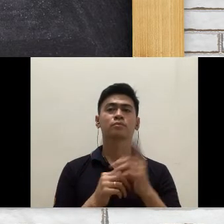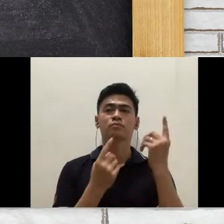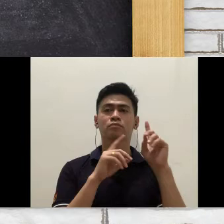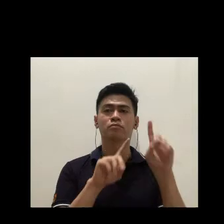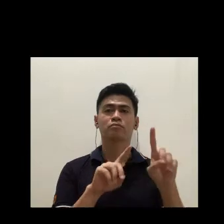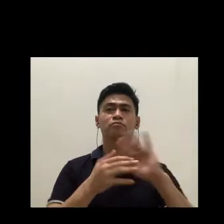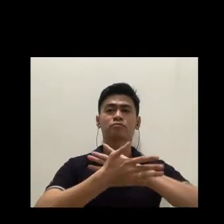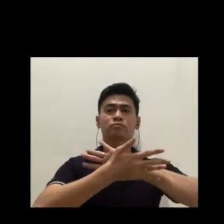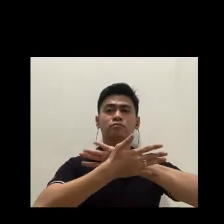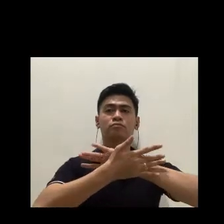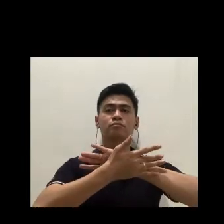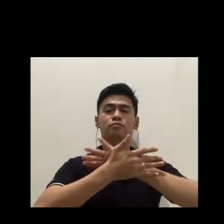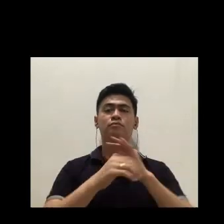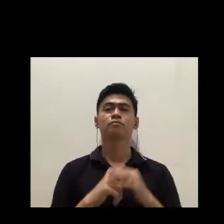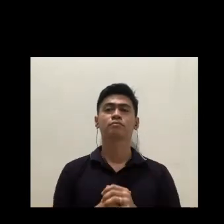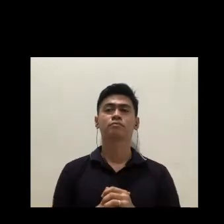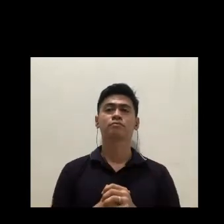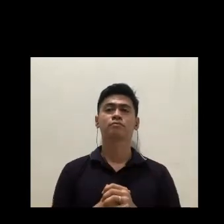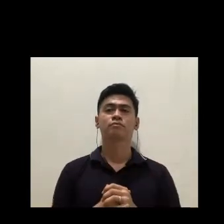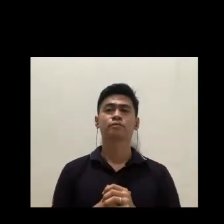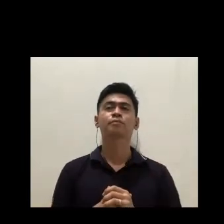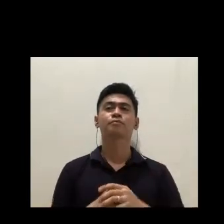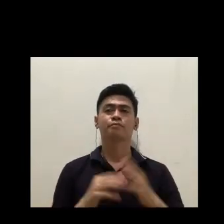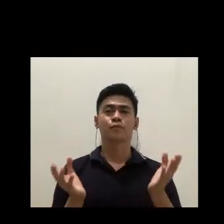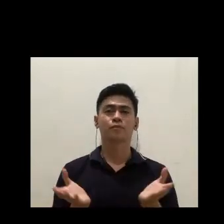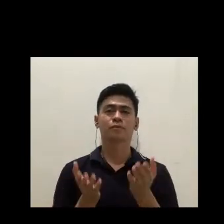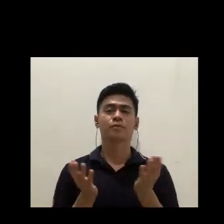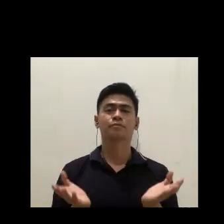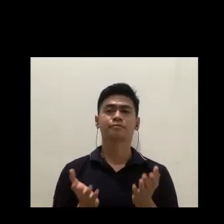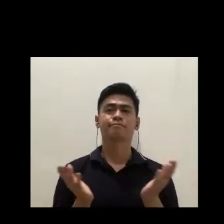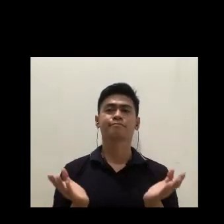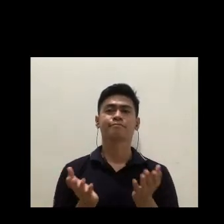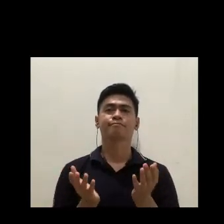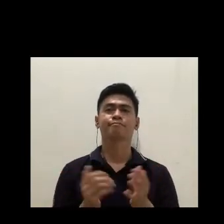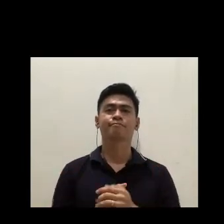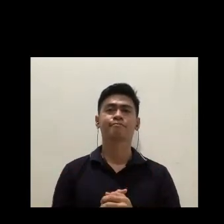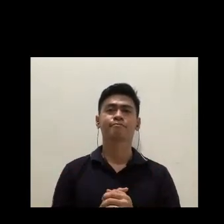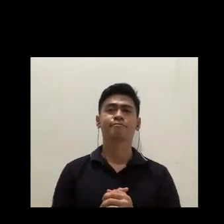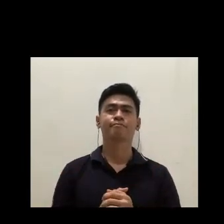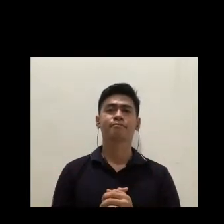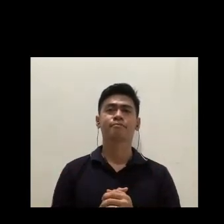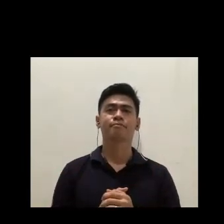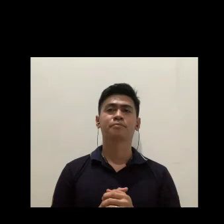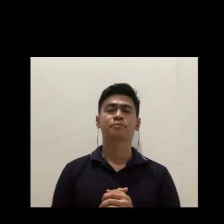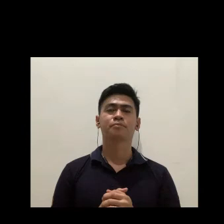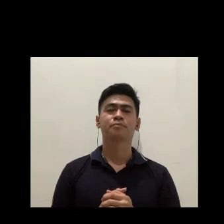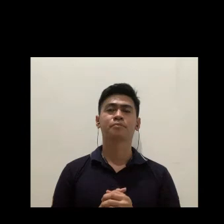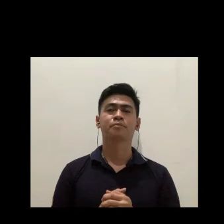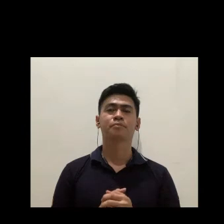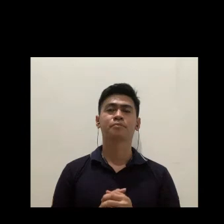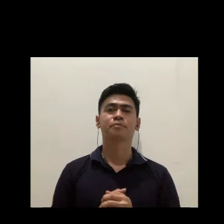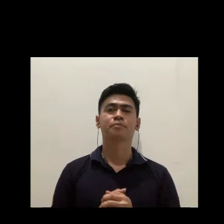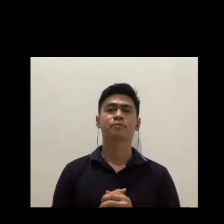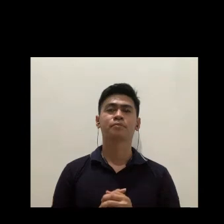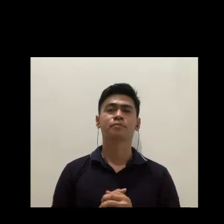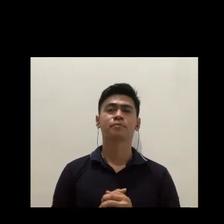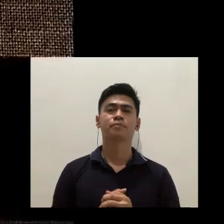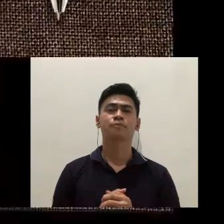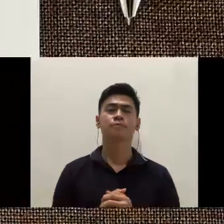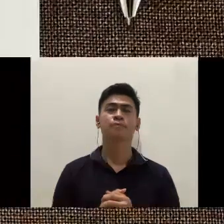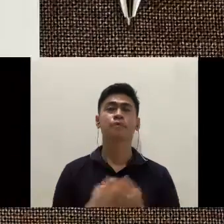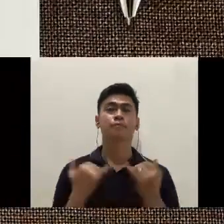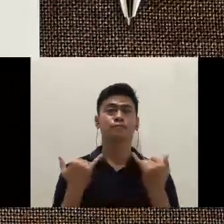Argumentative. Now it's time to write it right. Compose a clear and meaningful,